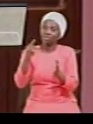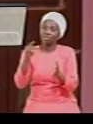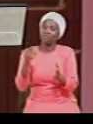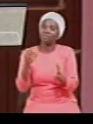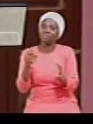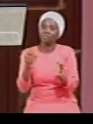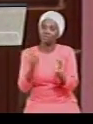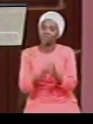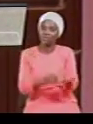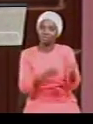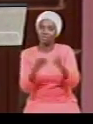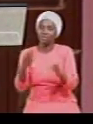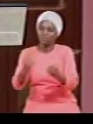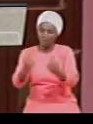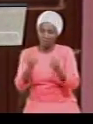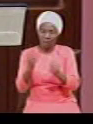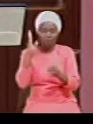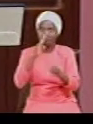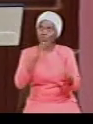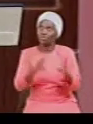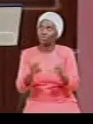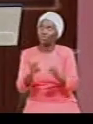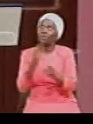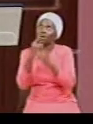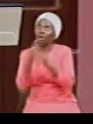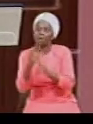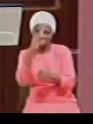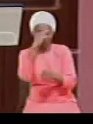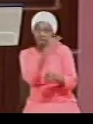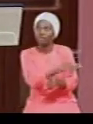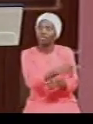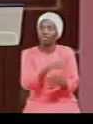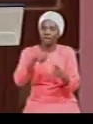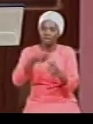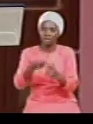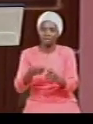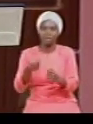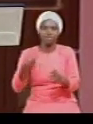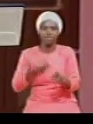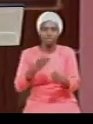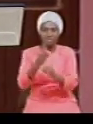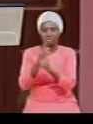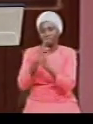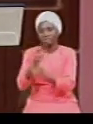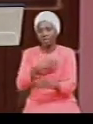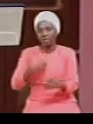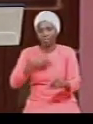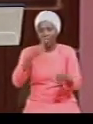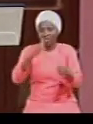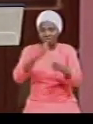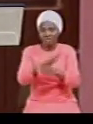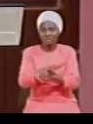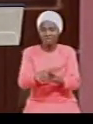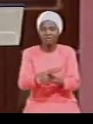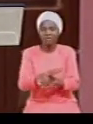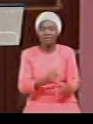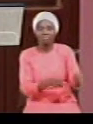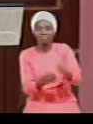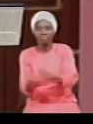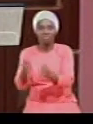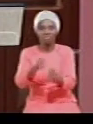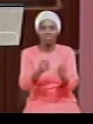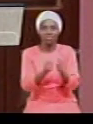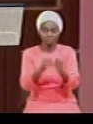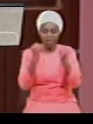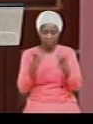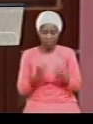fulfilled. Answer him. And then we're answered and we're filled, immersed, endued with power